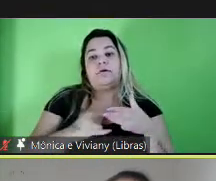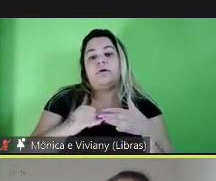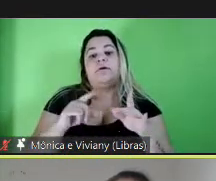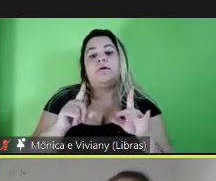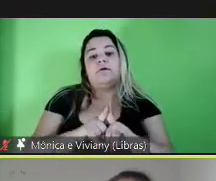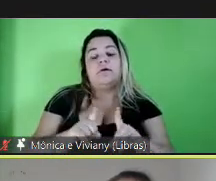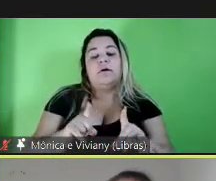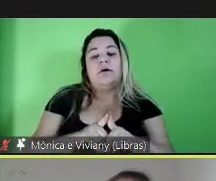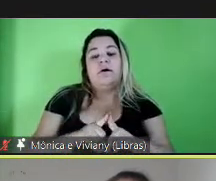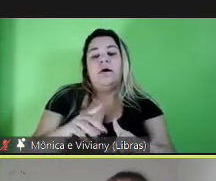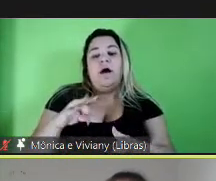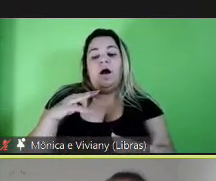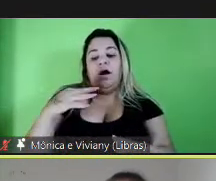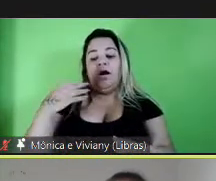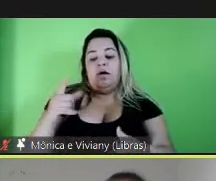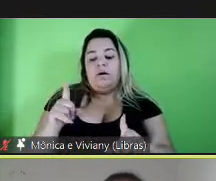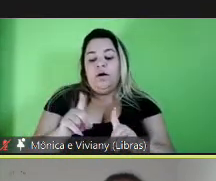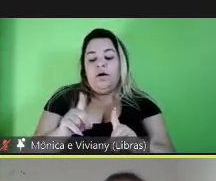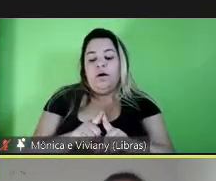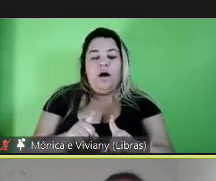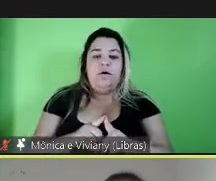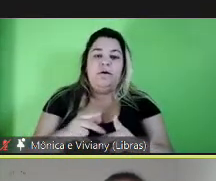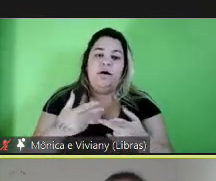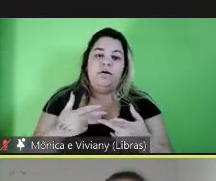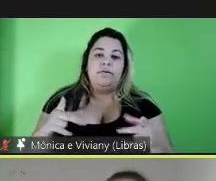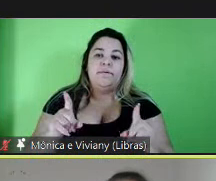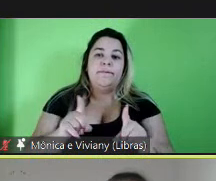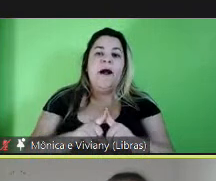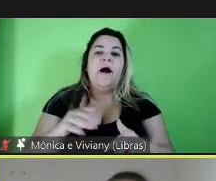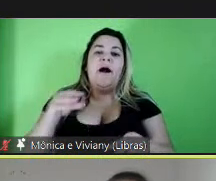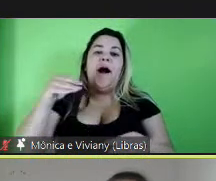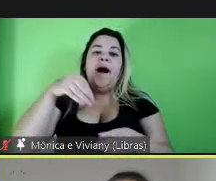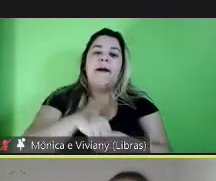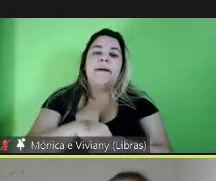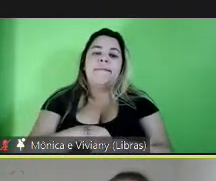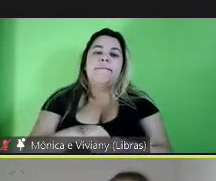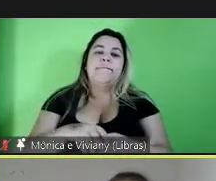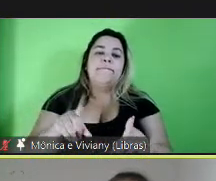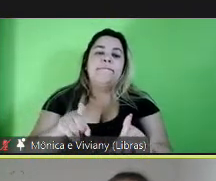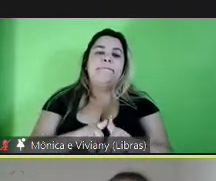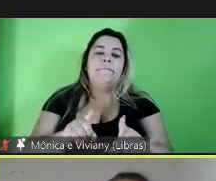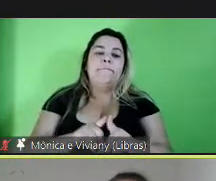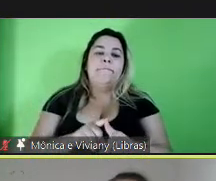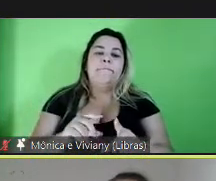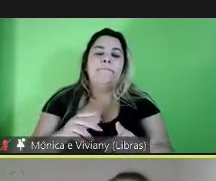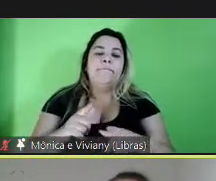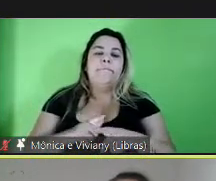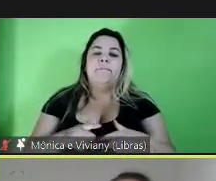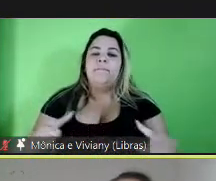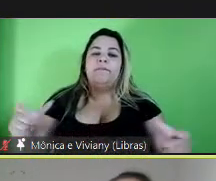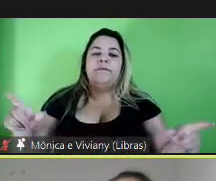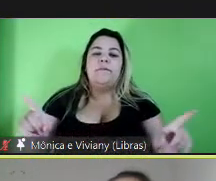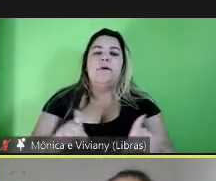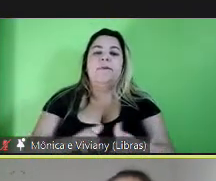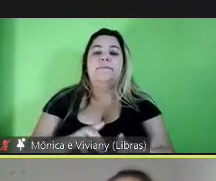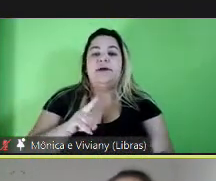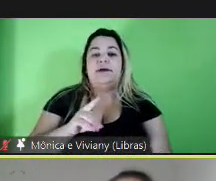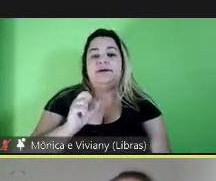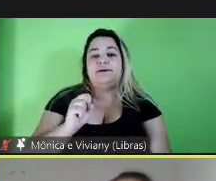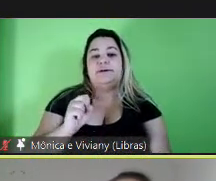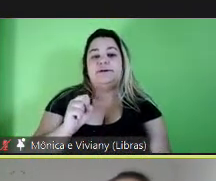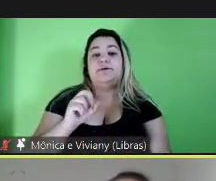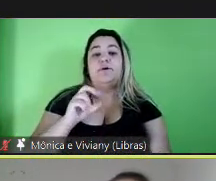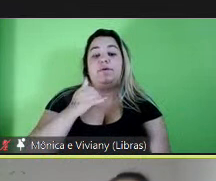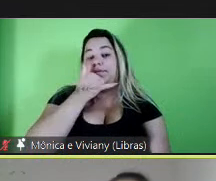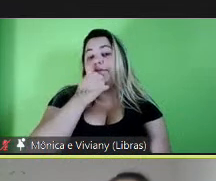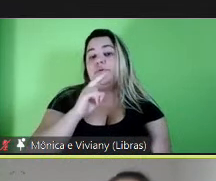institutions, beyond other institutions that most of the time are not within my geographical area, in my territory, but